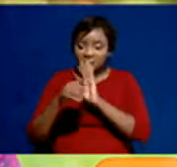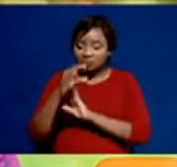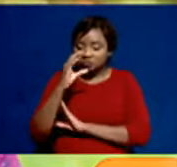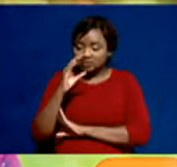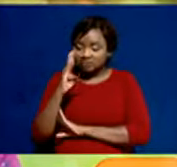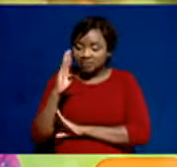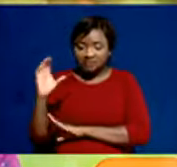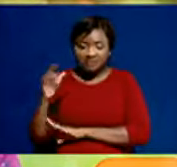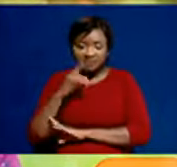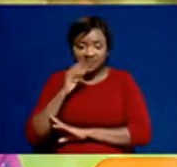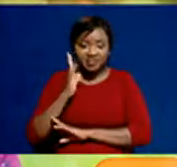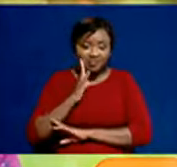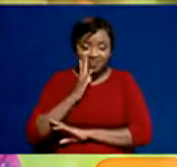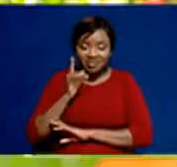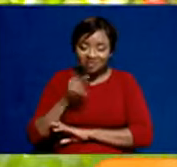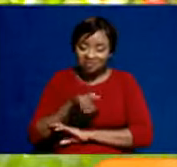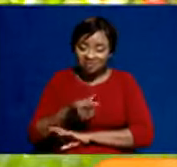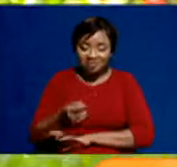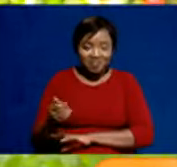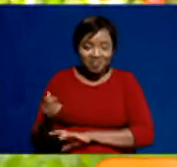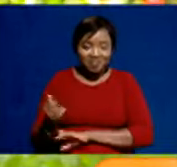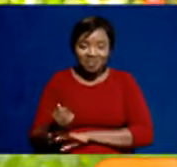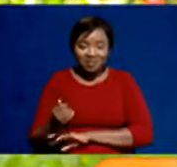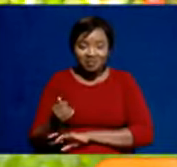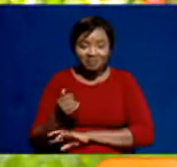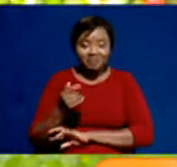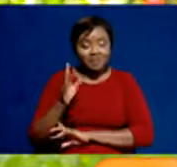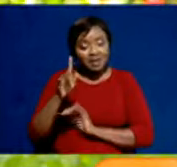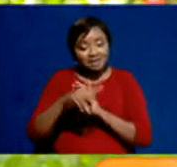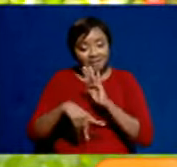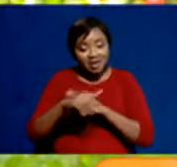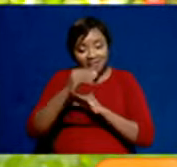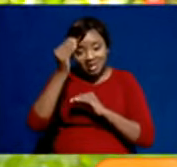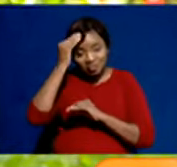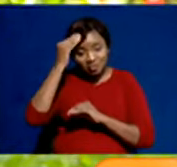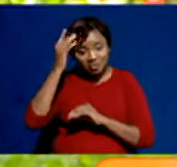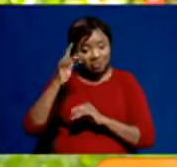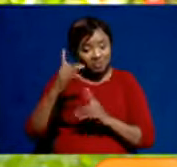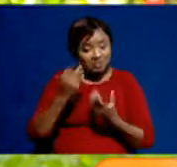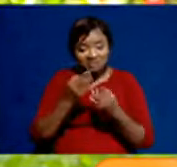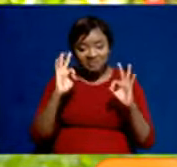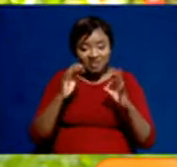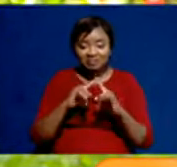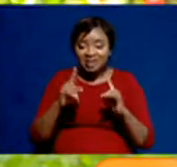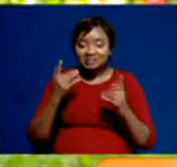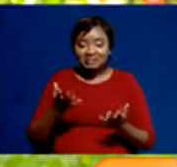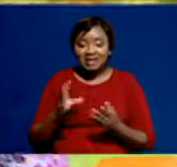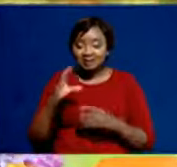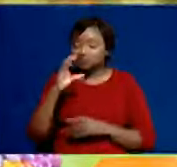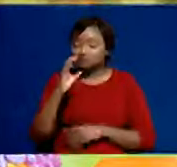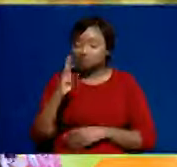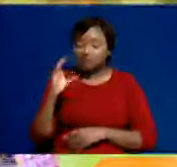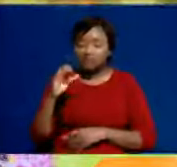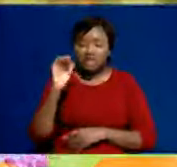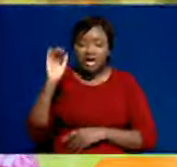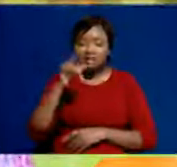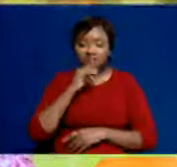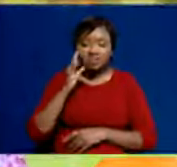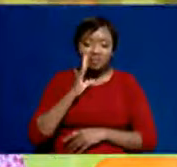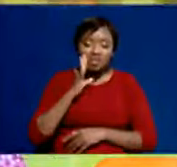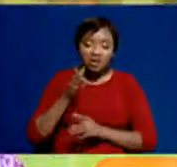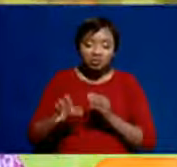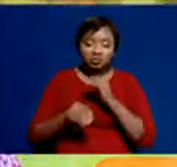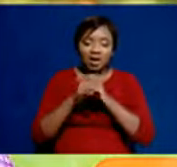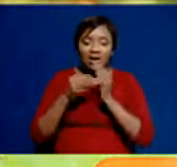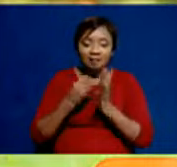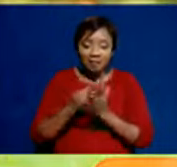money. Primary education is supposed to be free. So when you are not matching the things